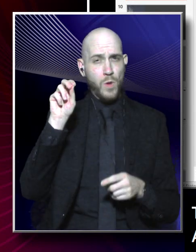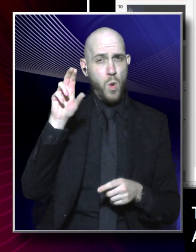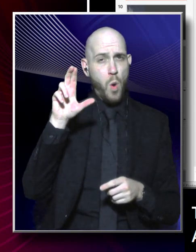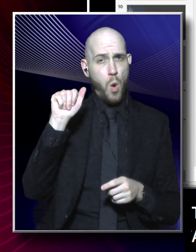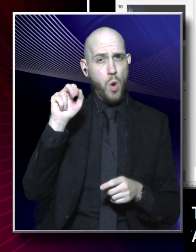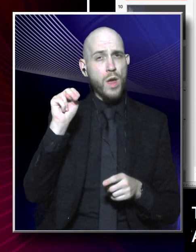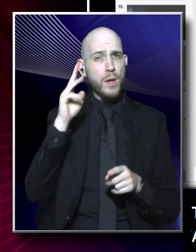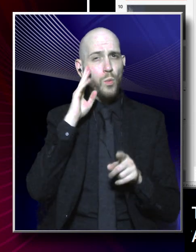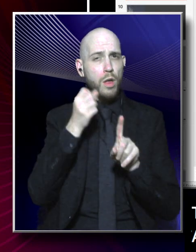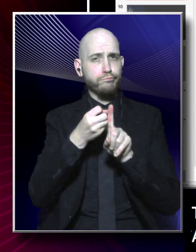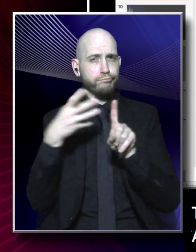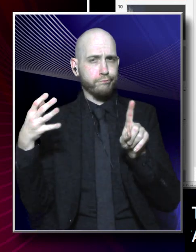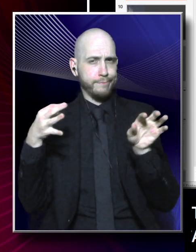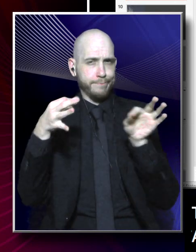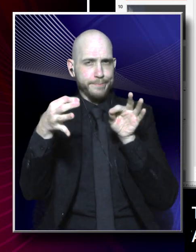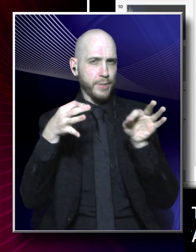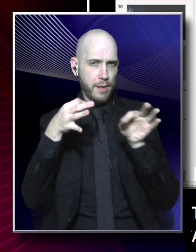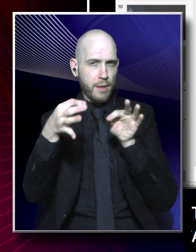a nutshell here.